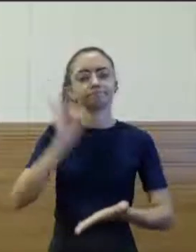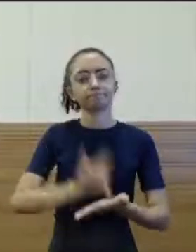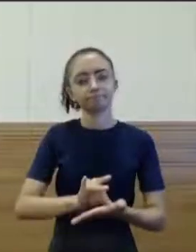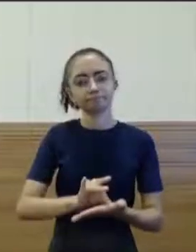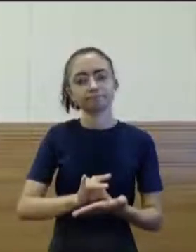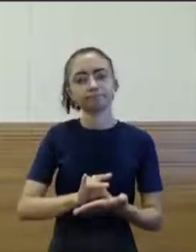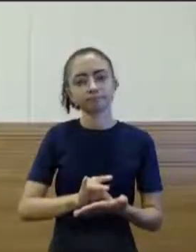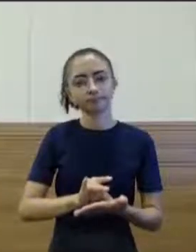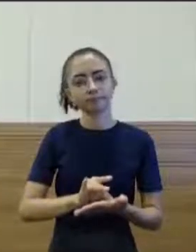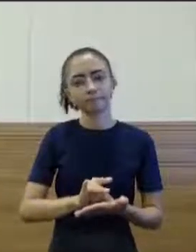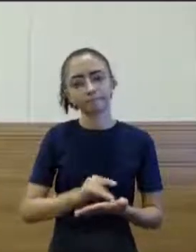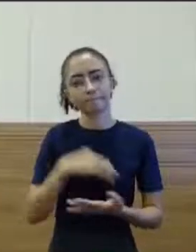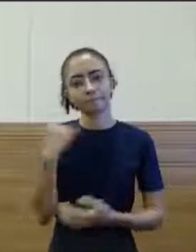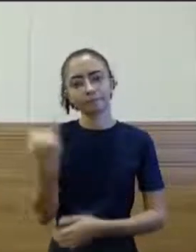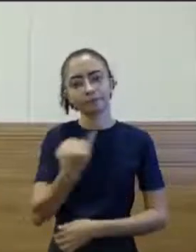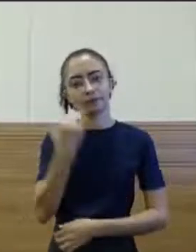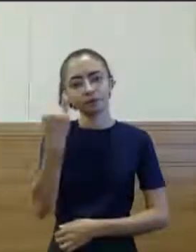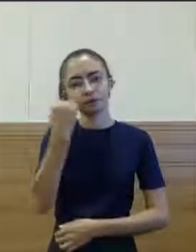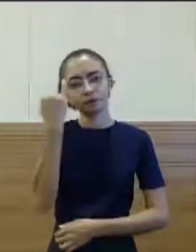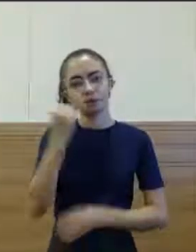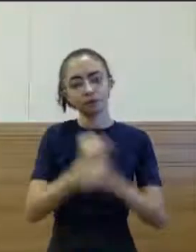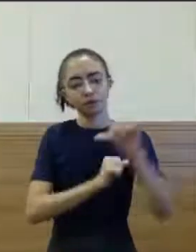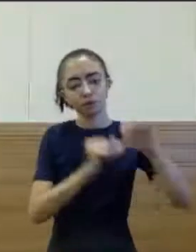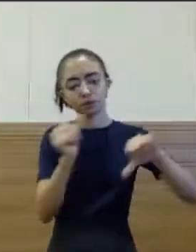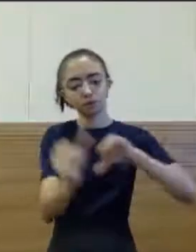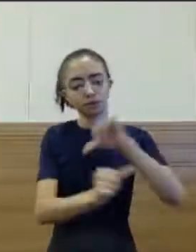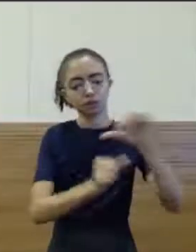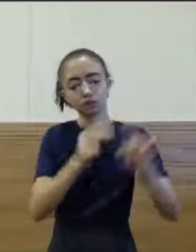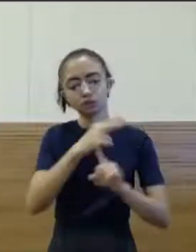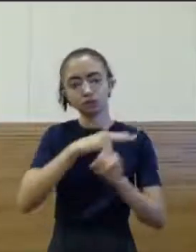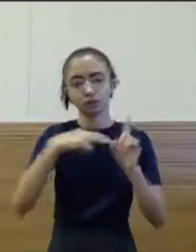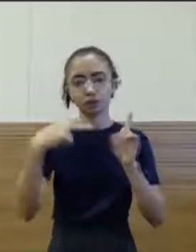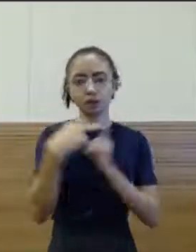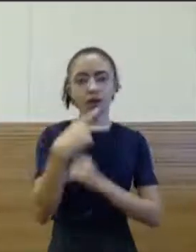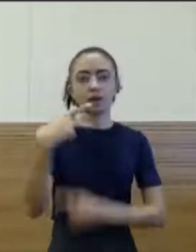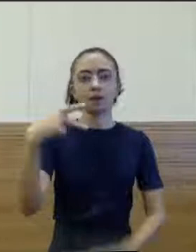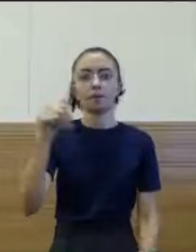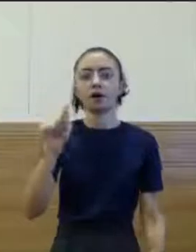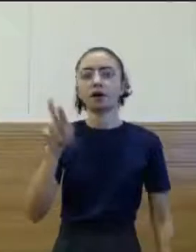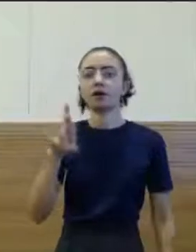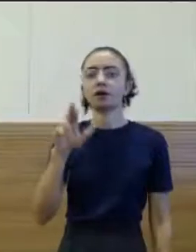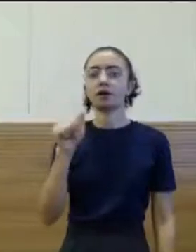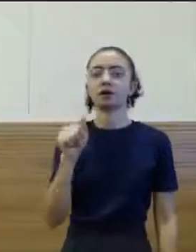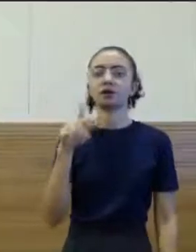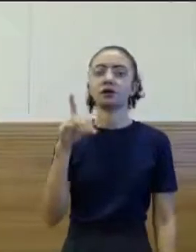was a very important issue to change the paradigms. In